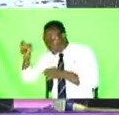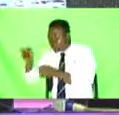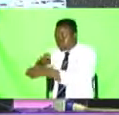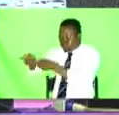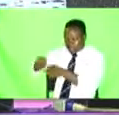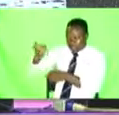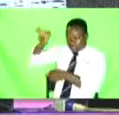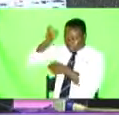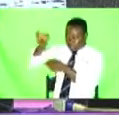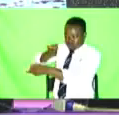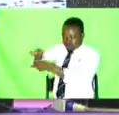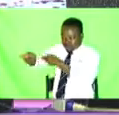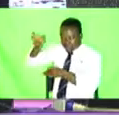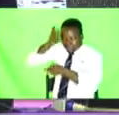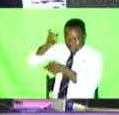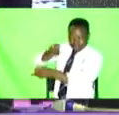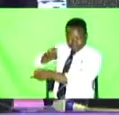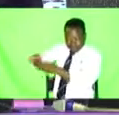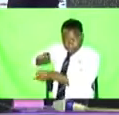devil.